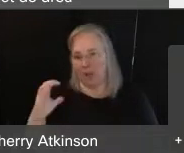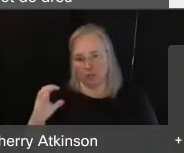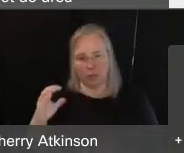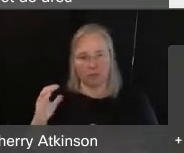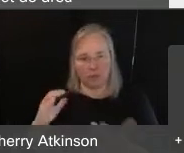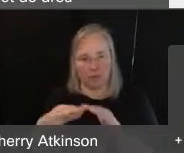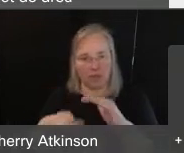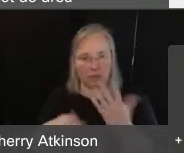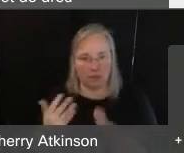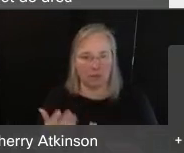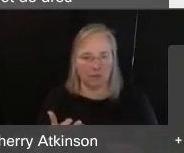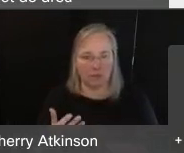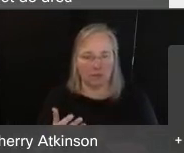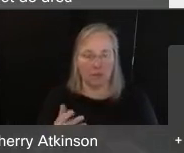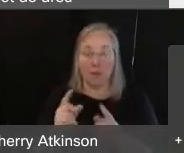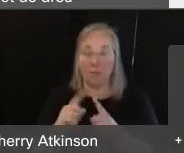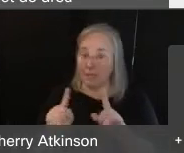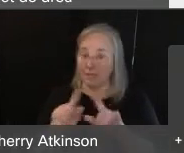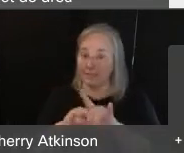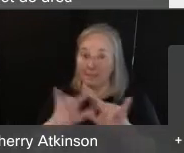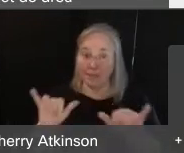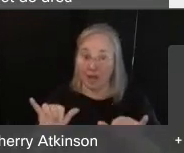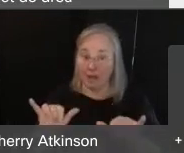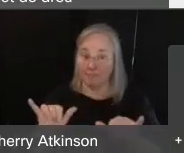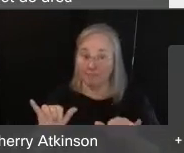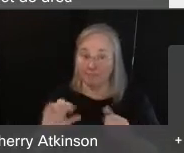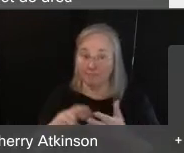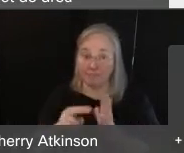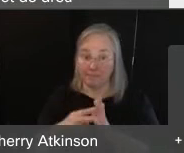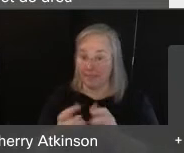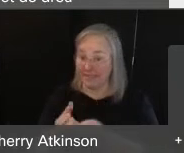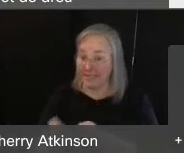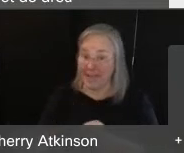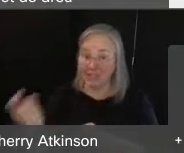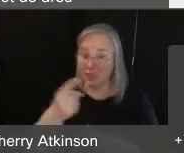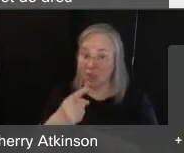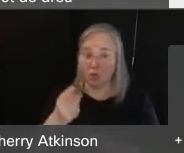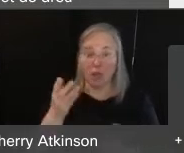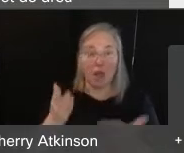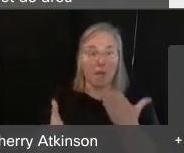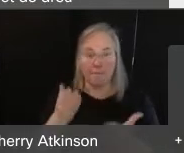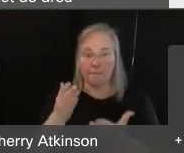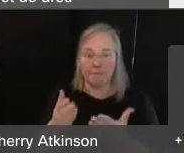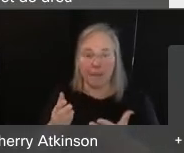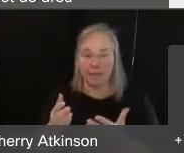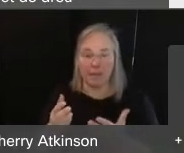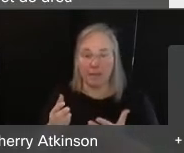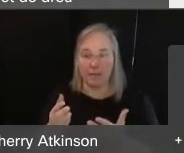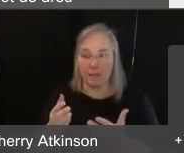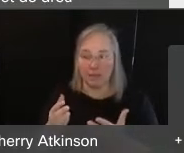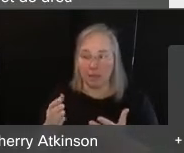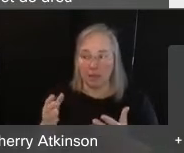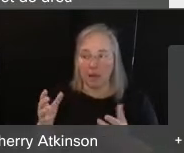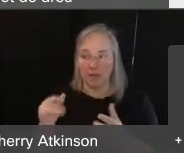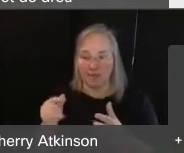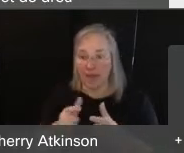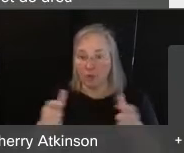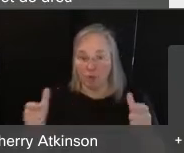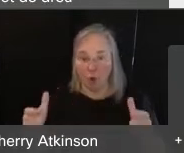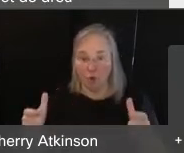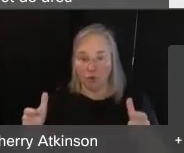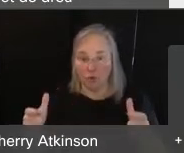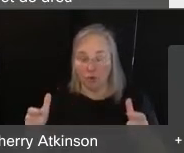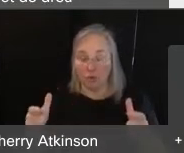So, but at the same time, that means next year we may get, if the growth come back and every student come